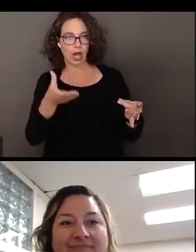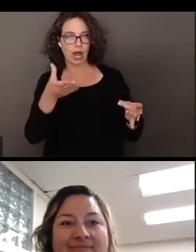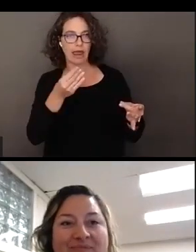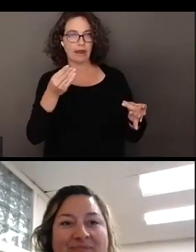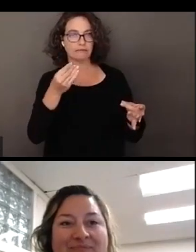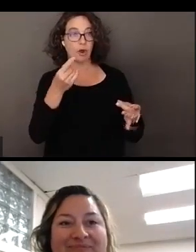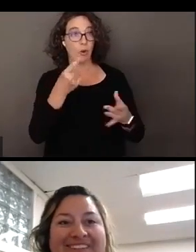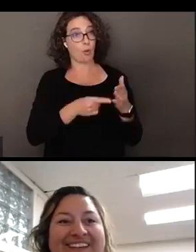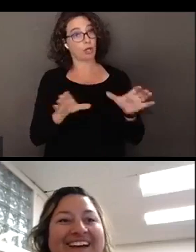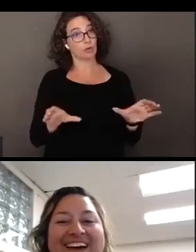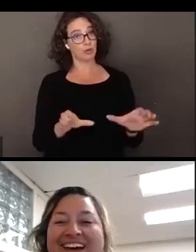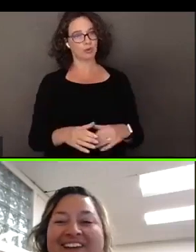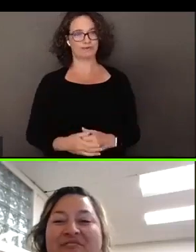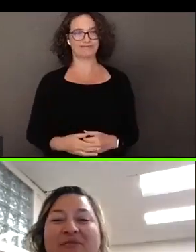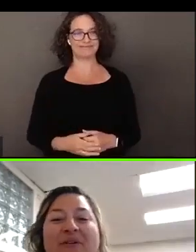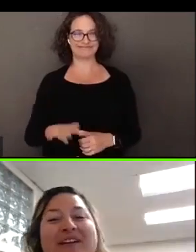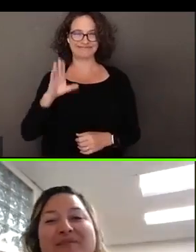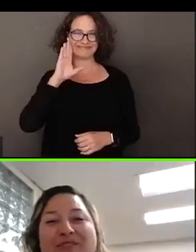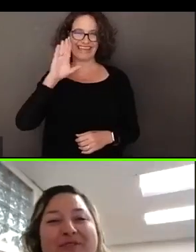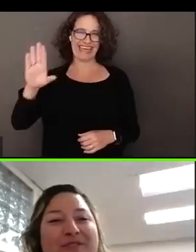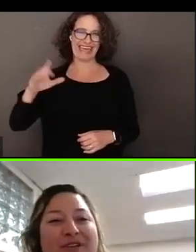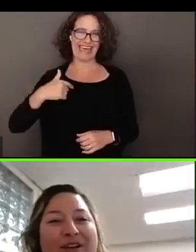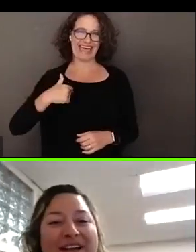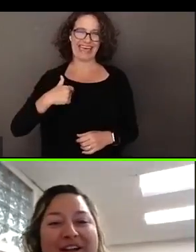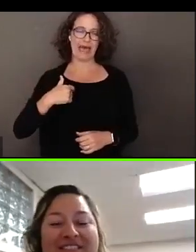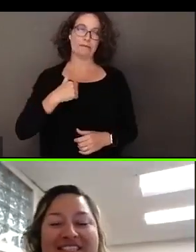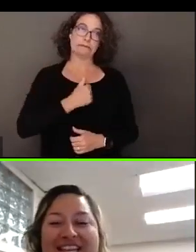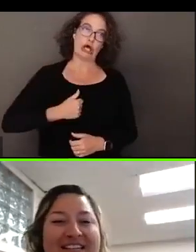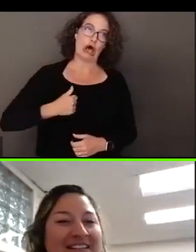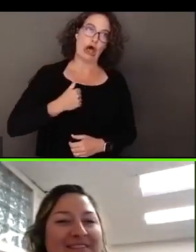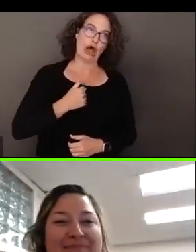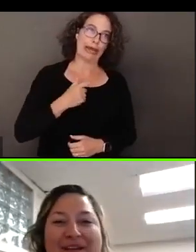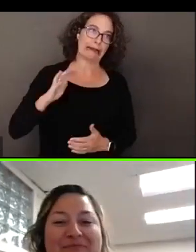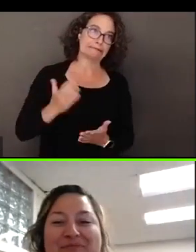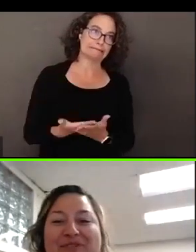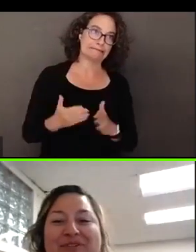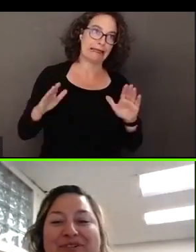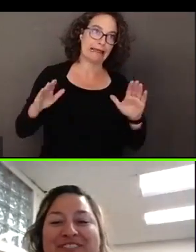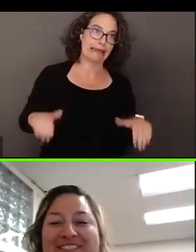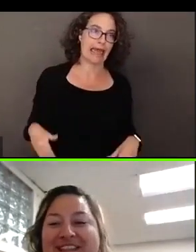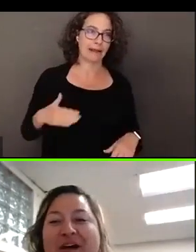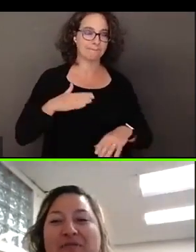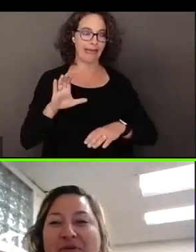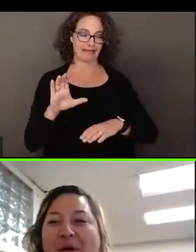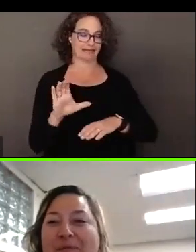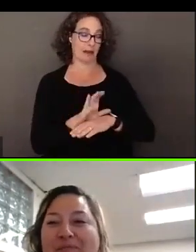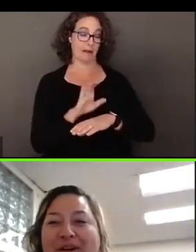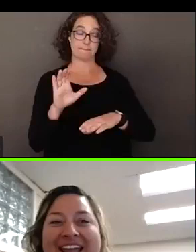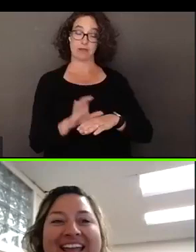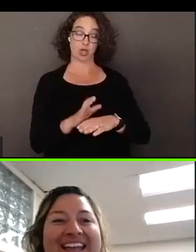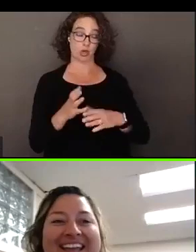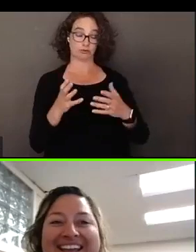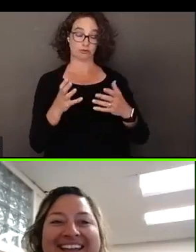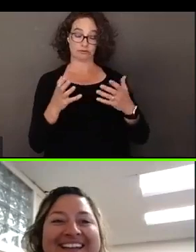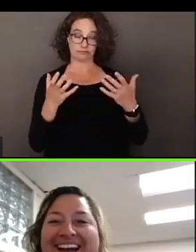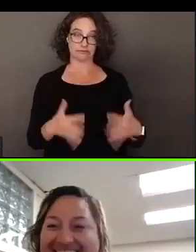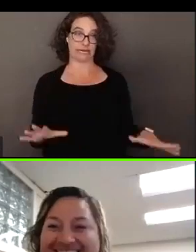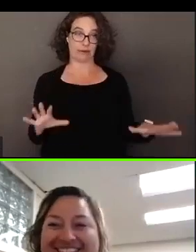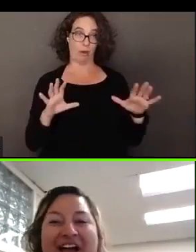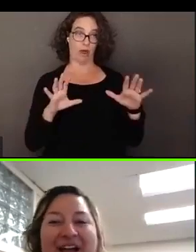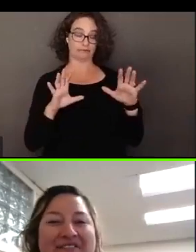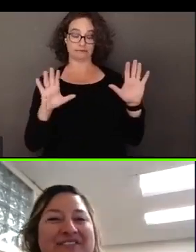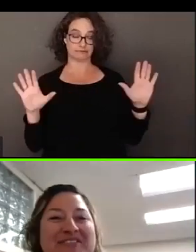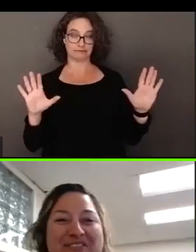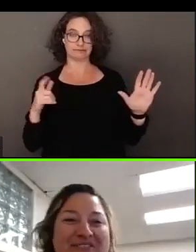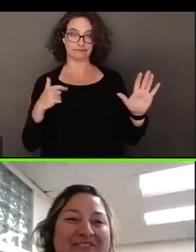what you do. Hi, everyone. I'm so sorry I was late. My computer did not want to cooperate, and I